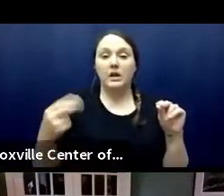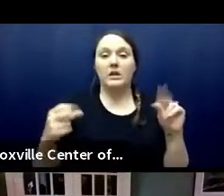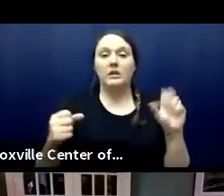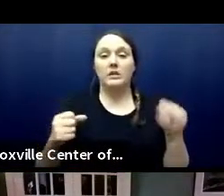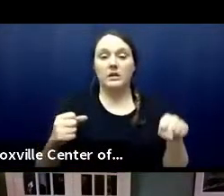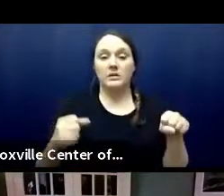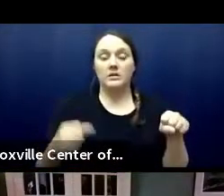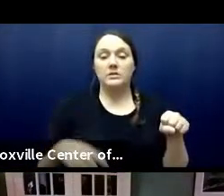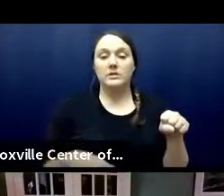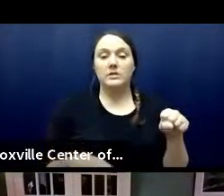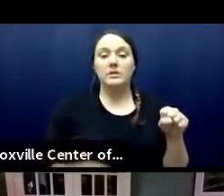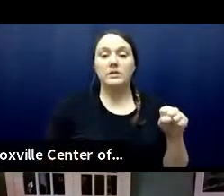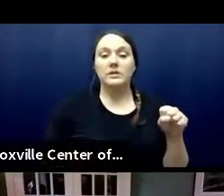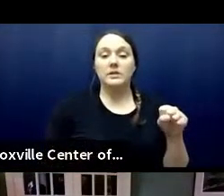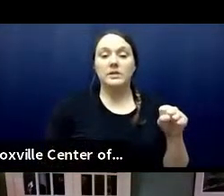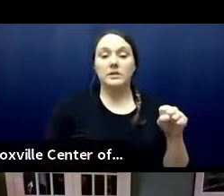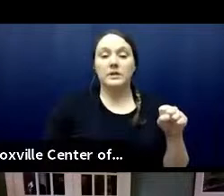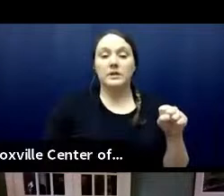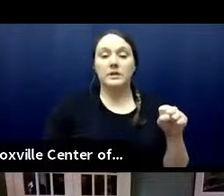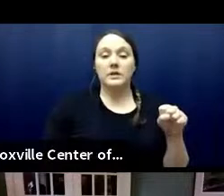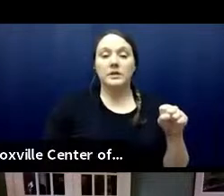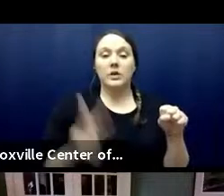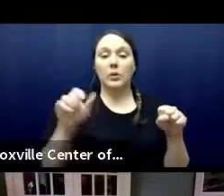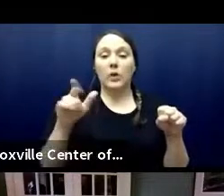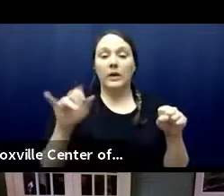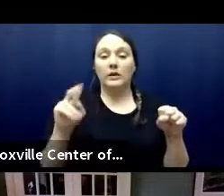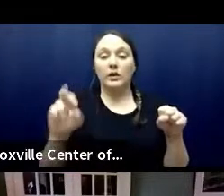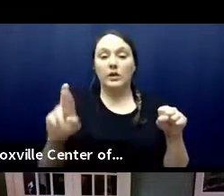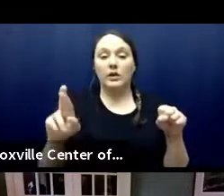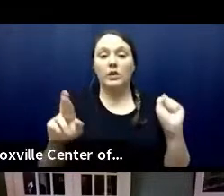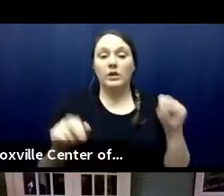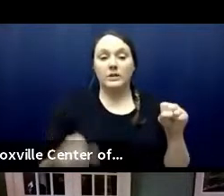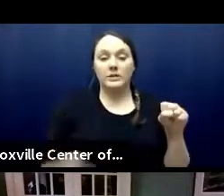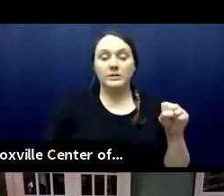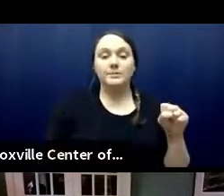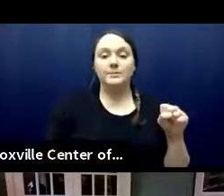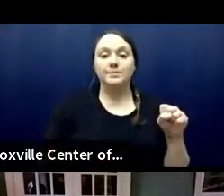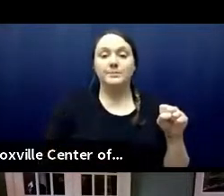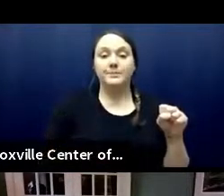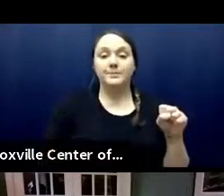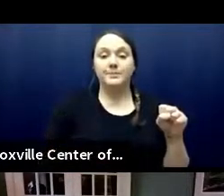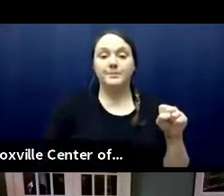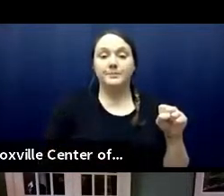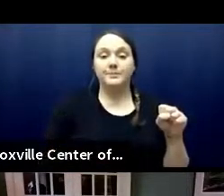Yes. Susan's not here. Wagner. Yes.